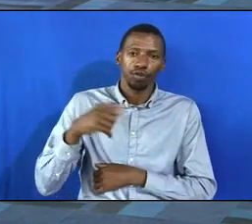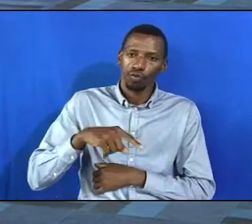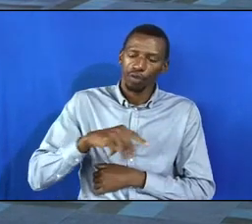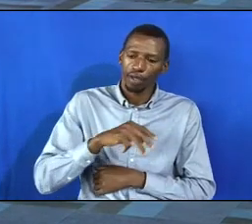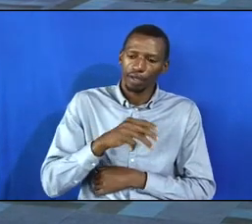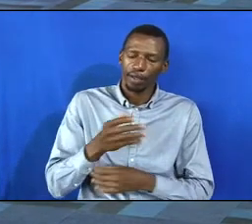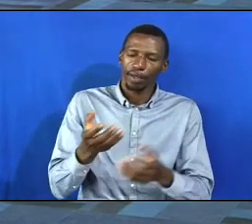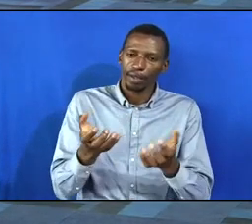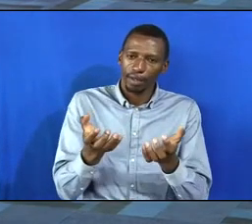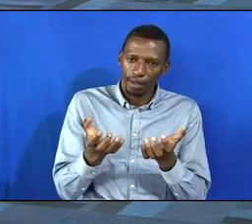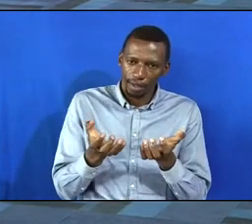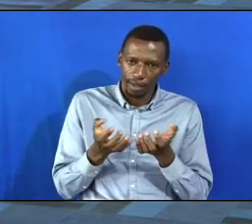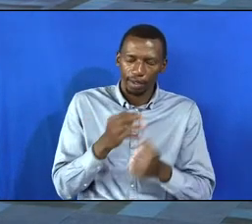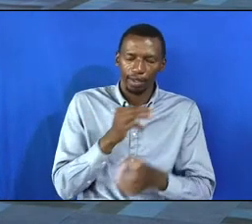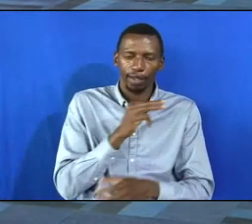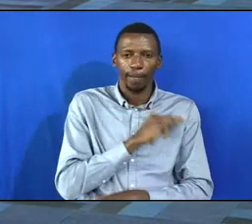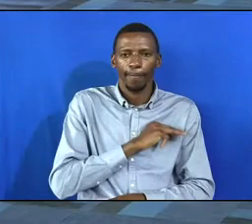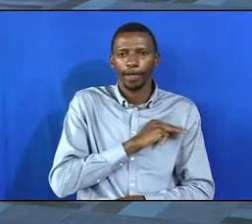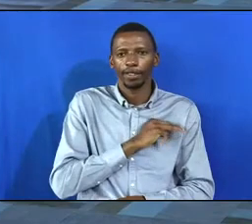perish.